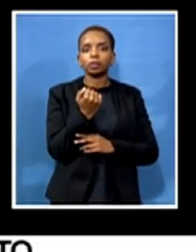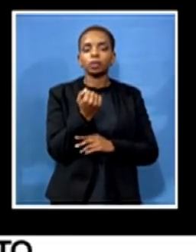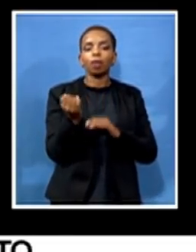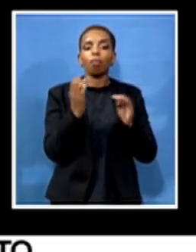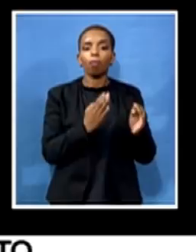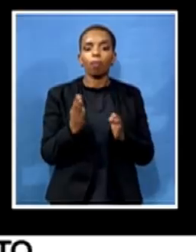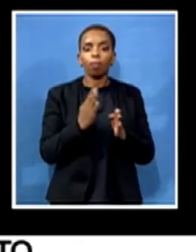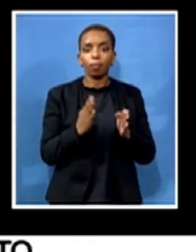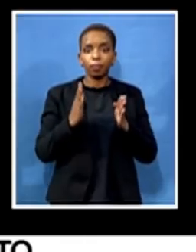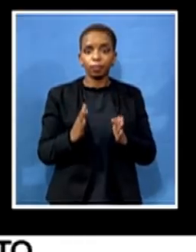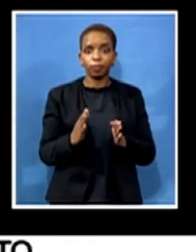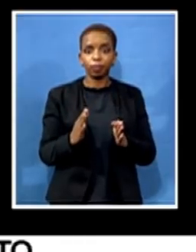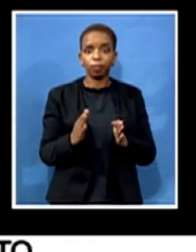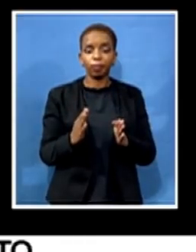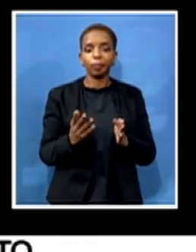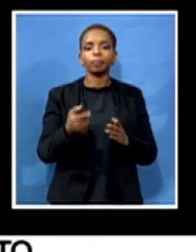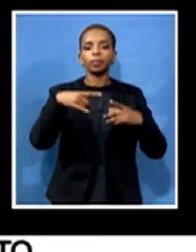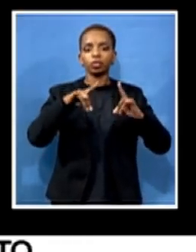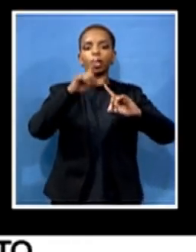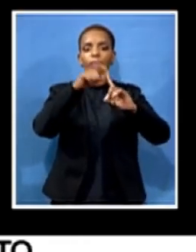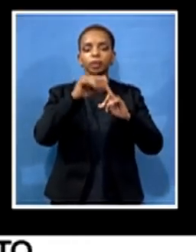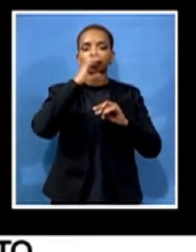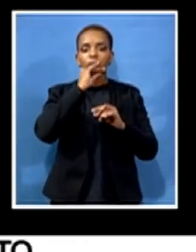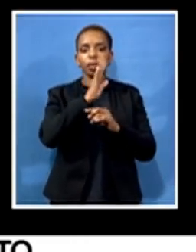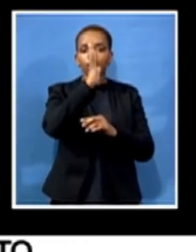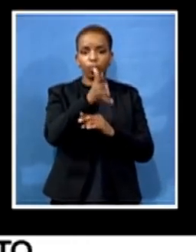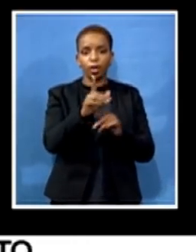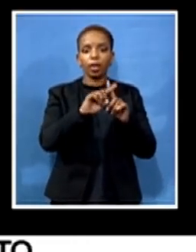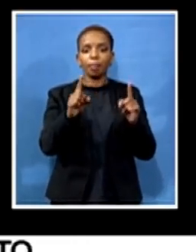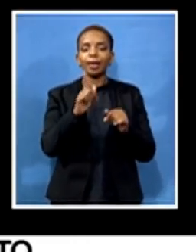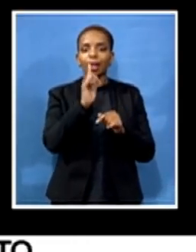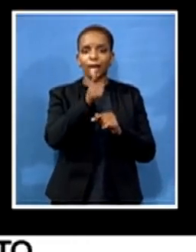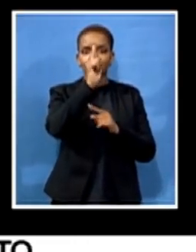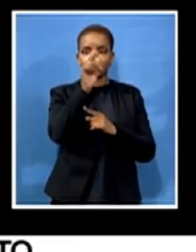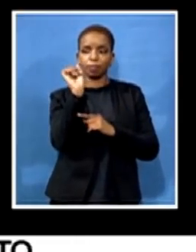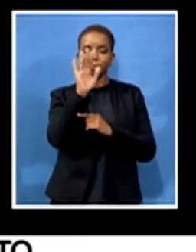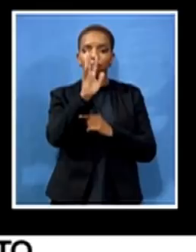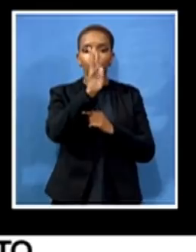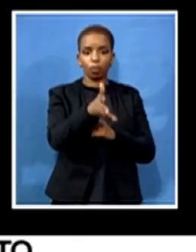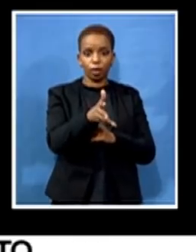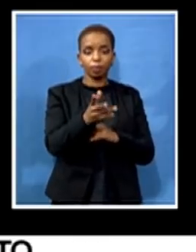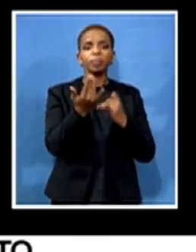but we will put them a bit later. Can we have questions for Honourable